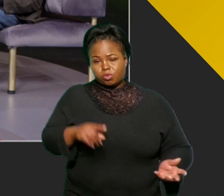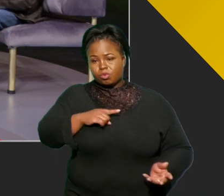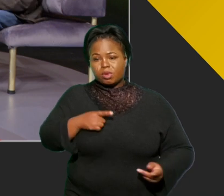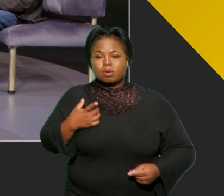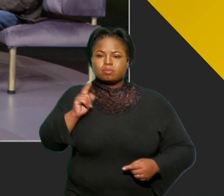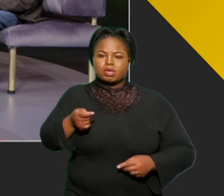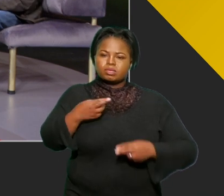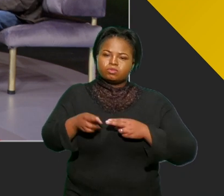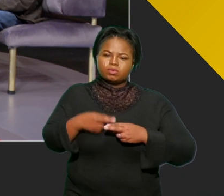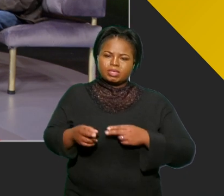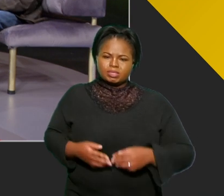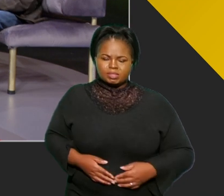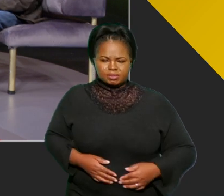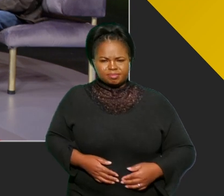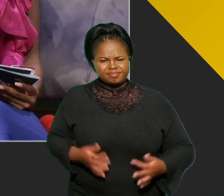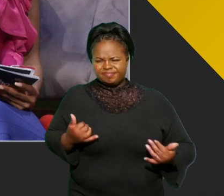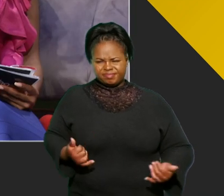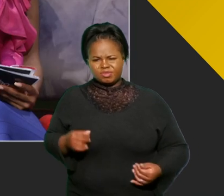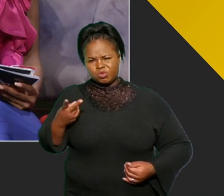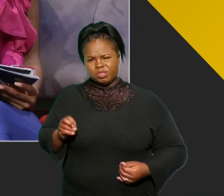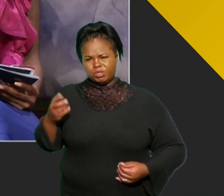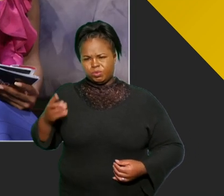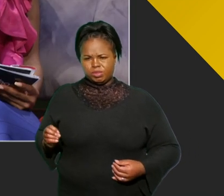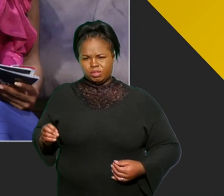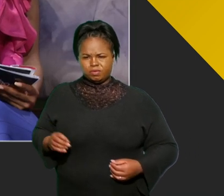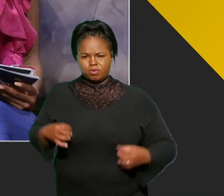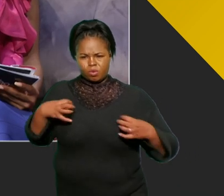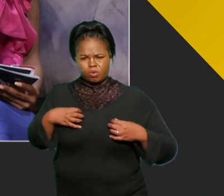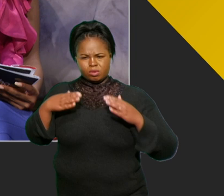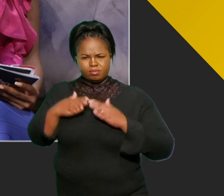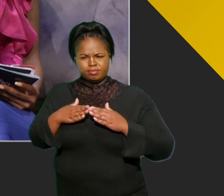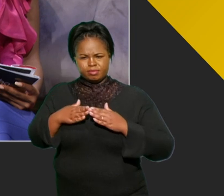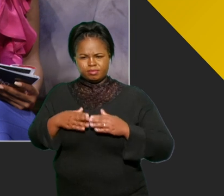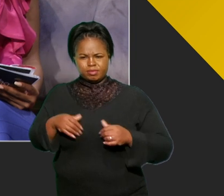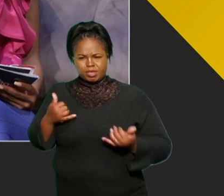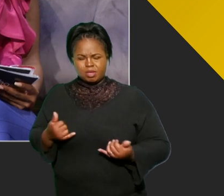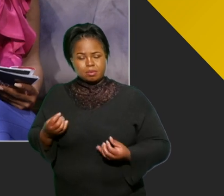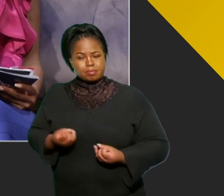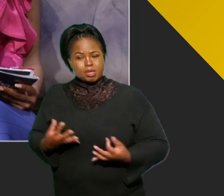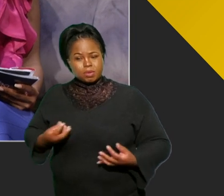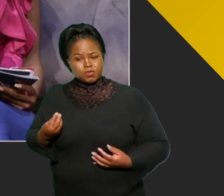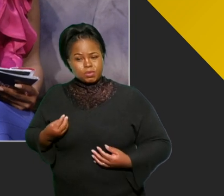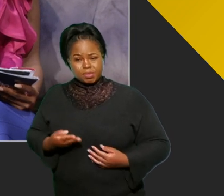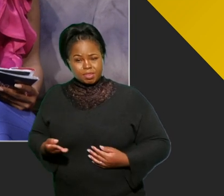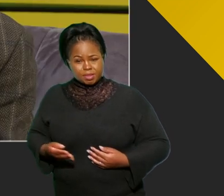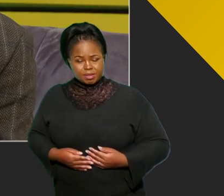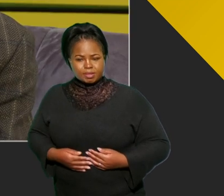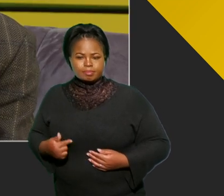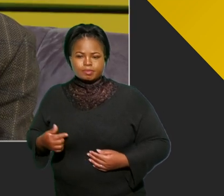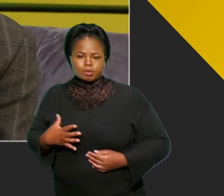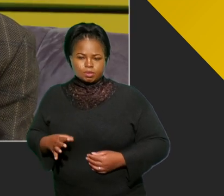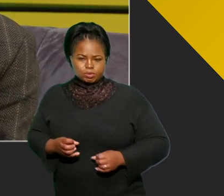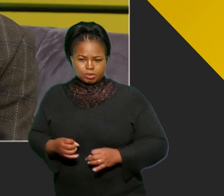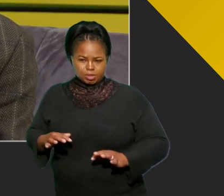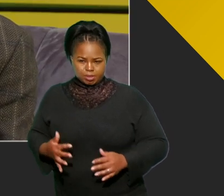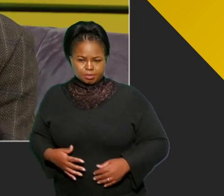befuna rented. So Papa ka 2020, what is the difference for property ownership ya rona, especially batho ba bantsho? You see, ke batla ho start amo.